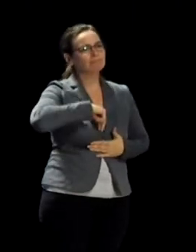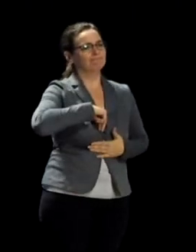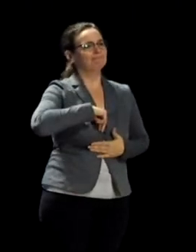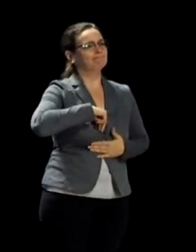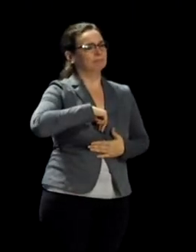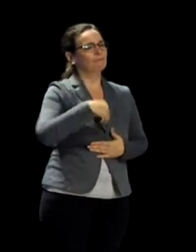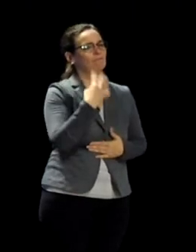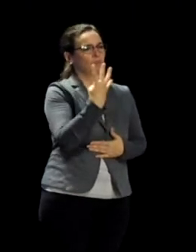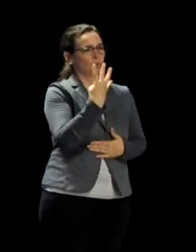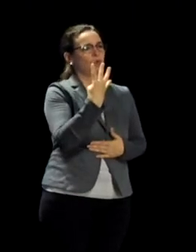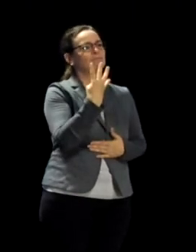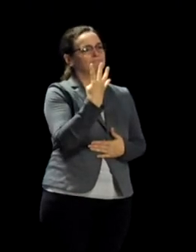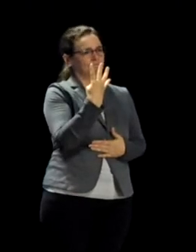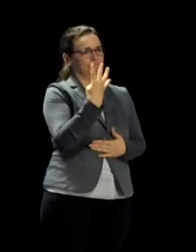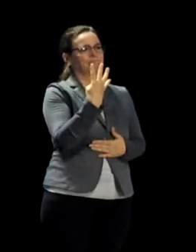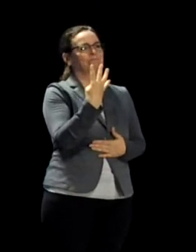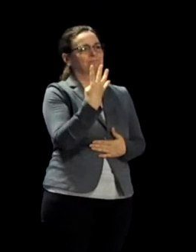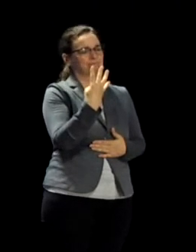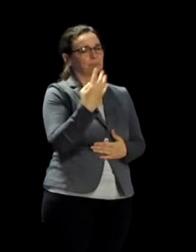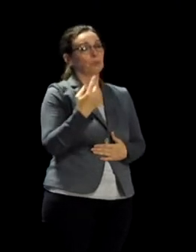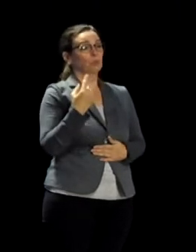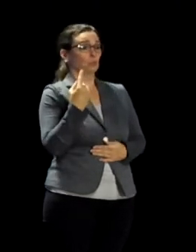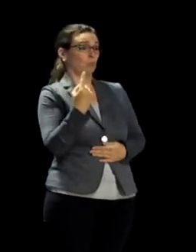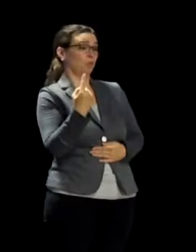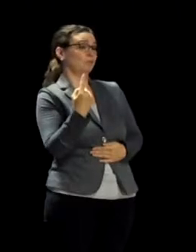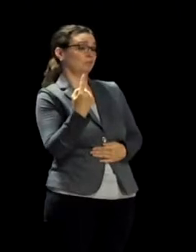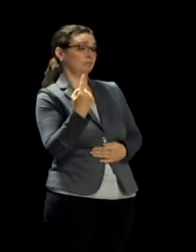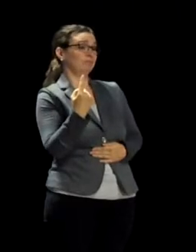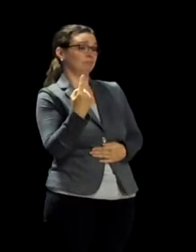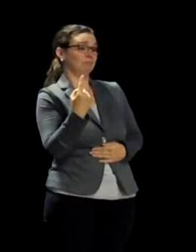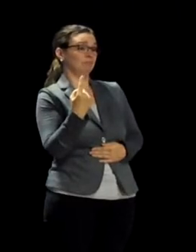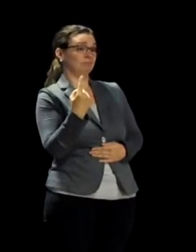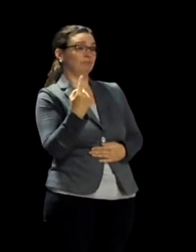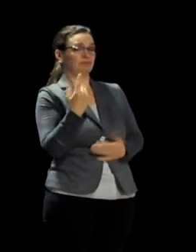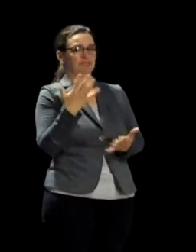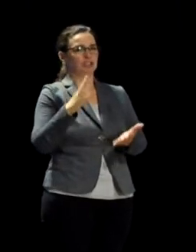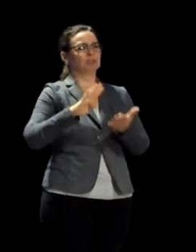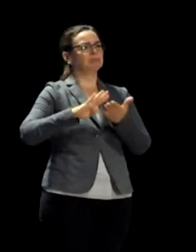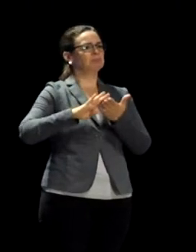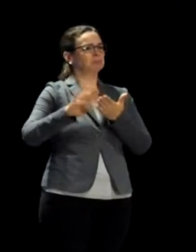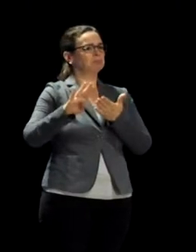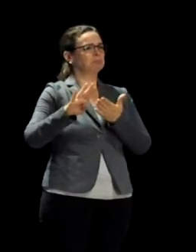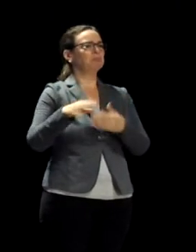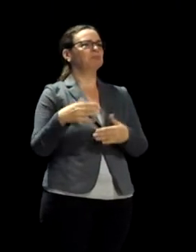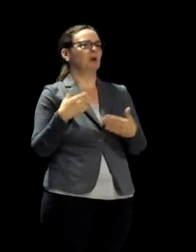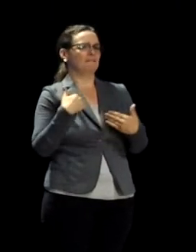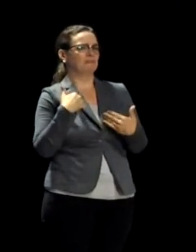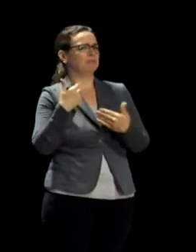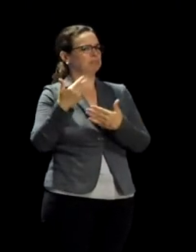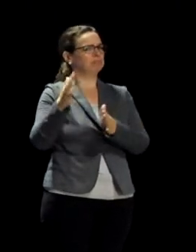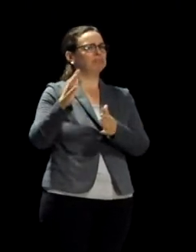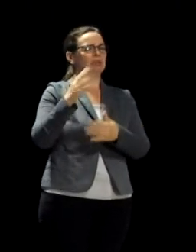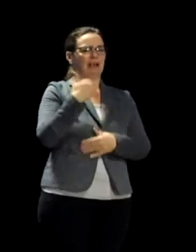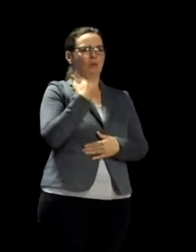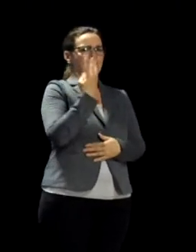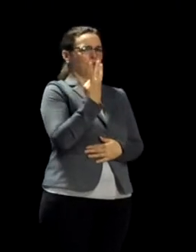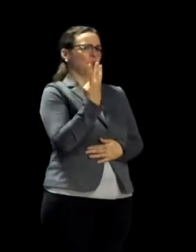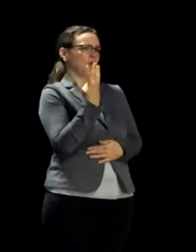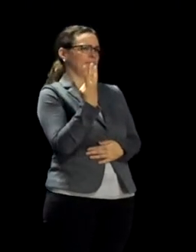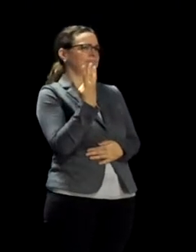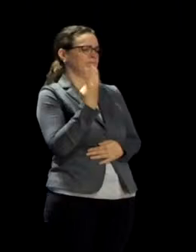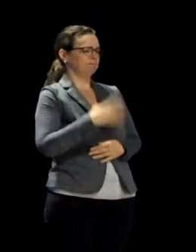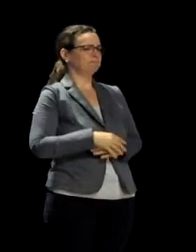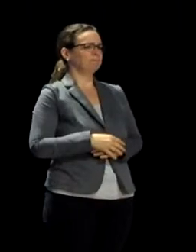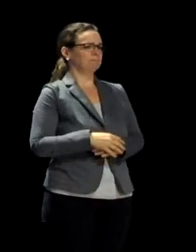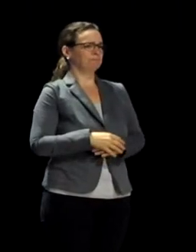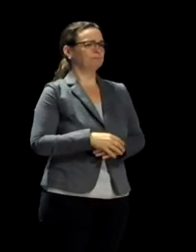process. Please think of these individuals, keep them in your thoughts and your prayers. We need to get them out of the ICU and get them